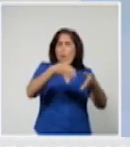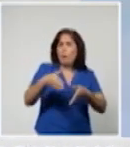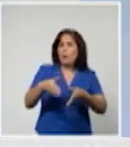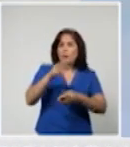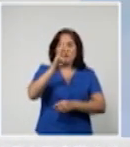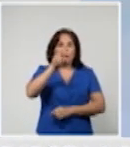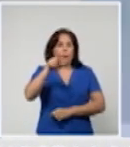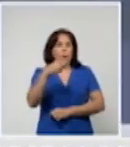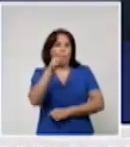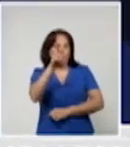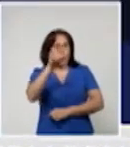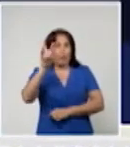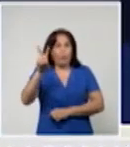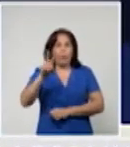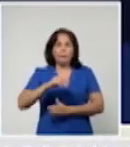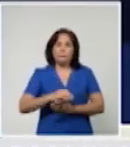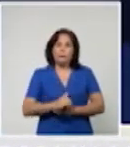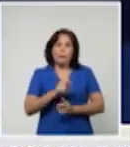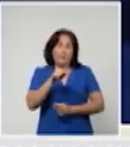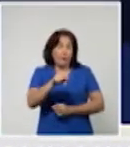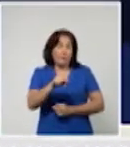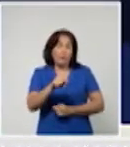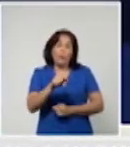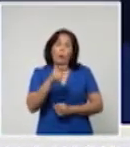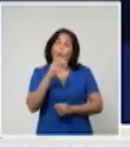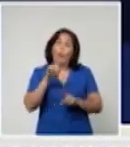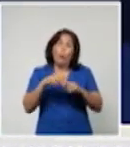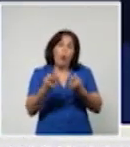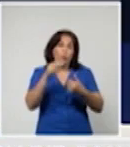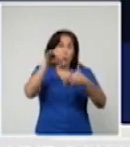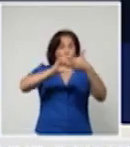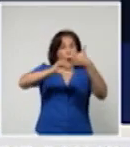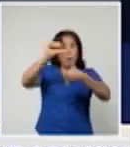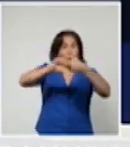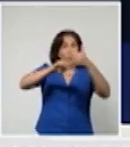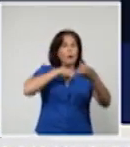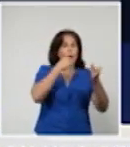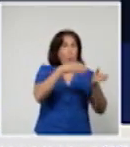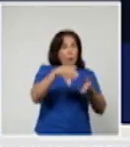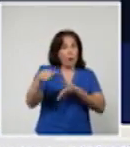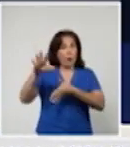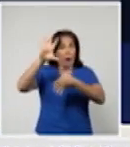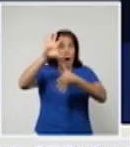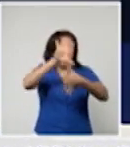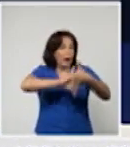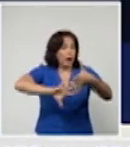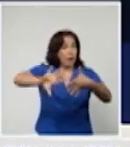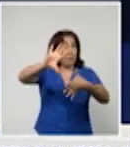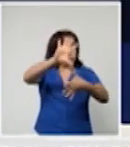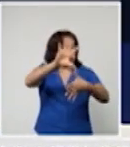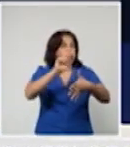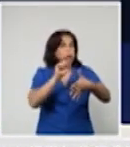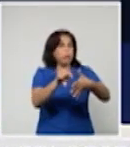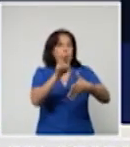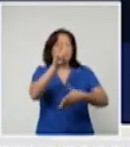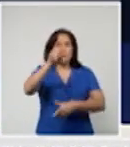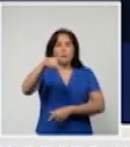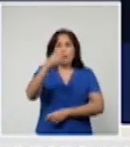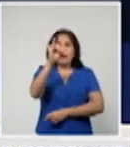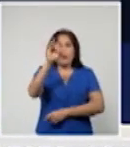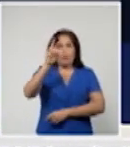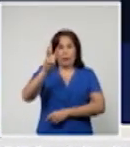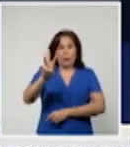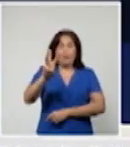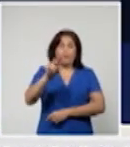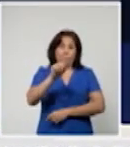stable. No deaths were reported yesterday in Cuba. Since the pandemic began, the